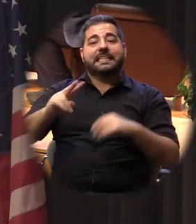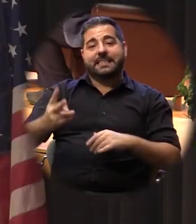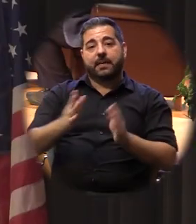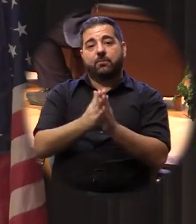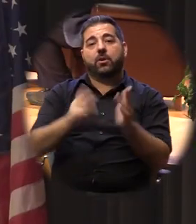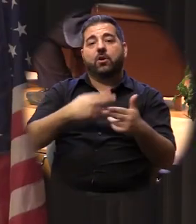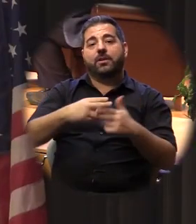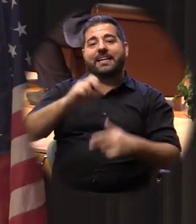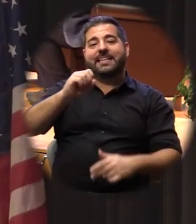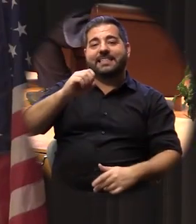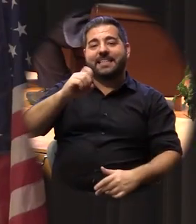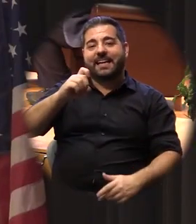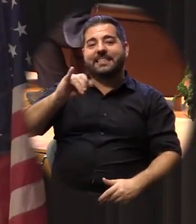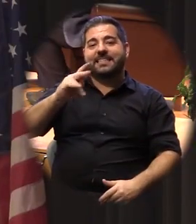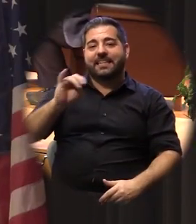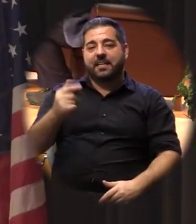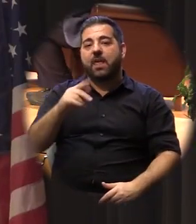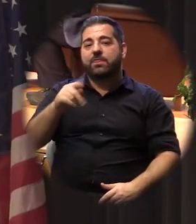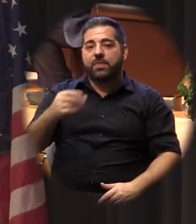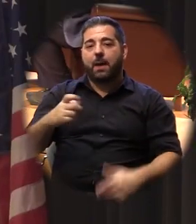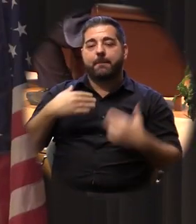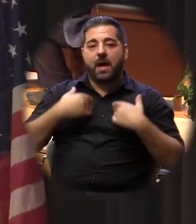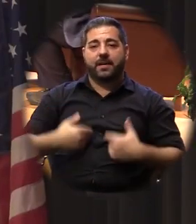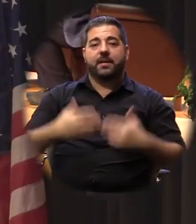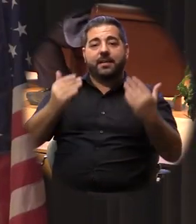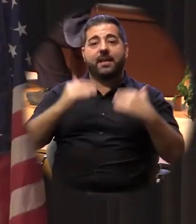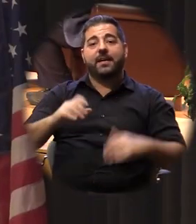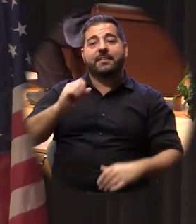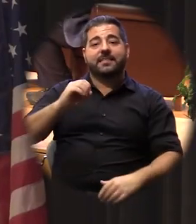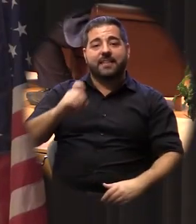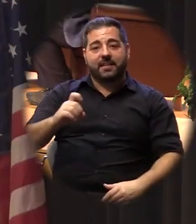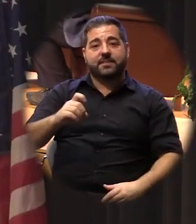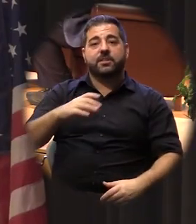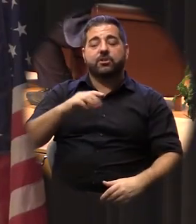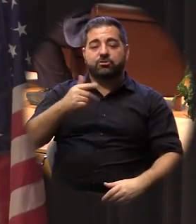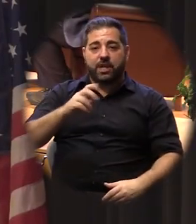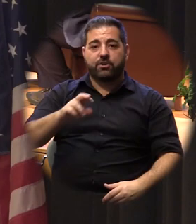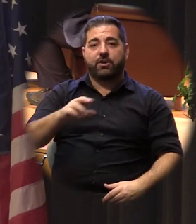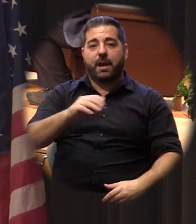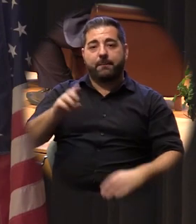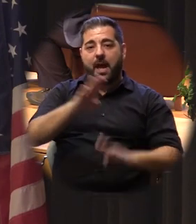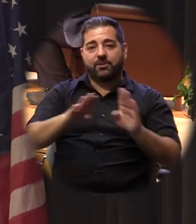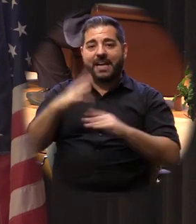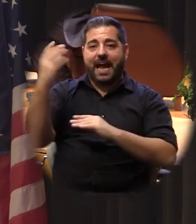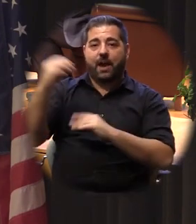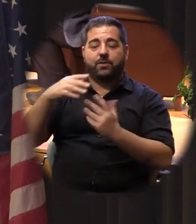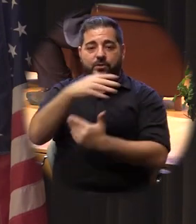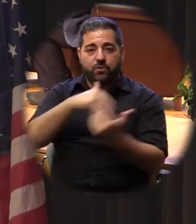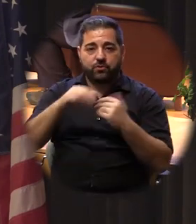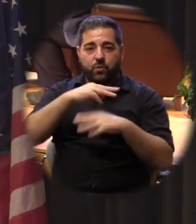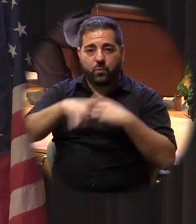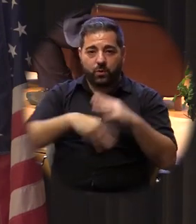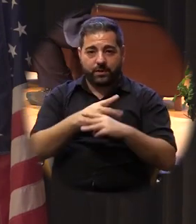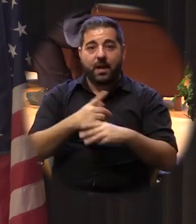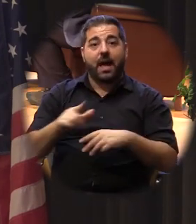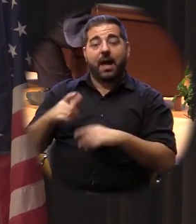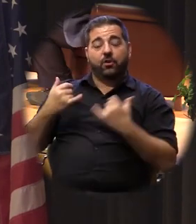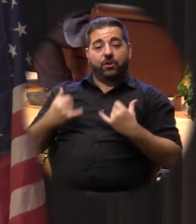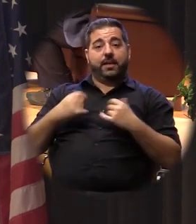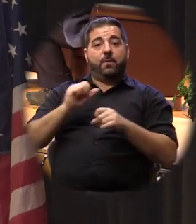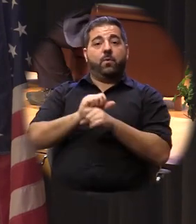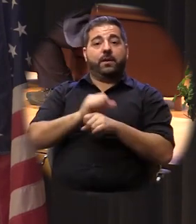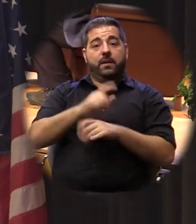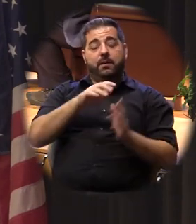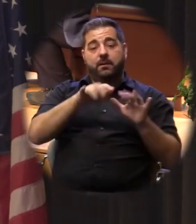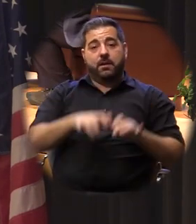and a small textbook called Sex, Gender, Biology in a Social World. And I'm currently working on a book on the development